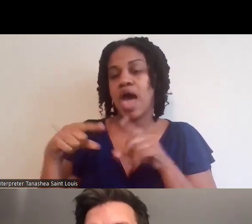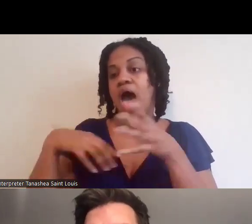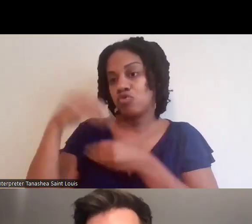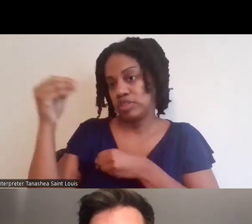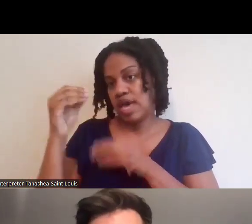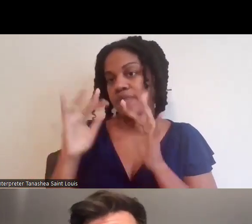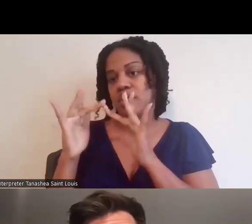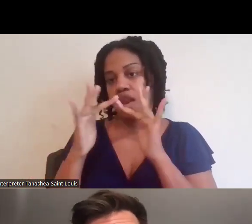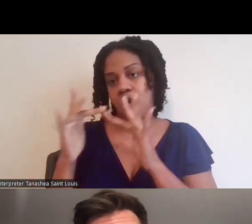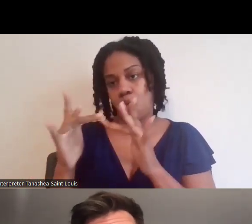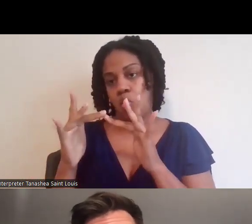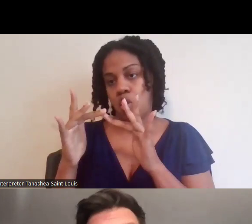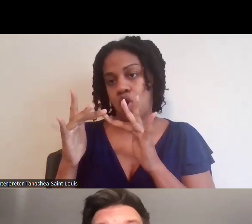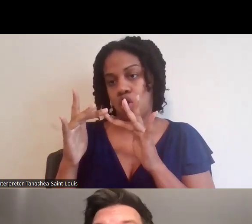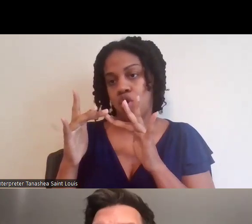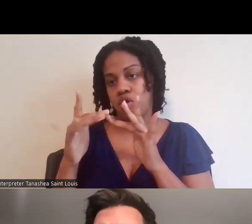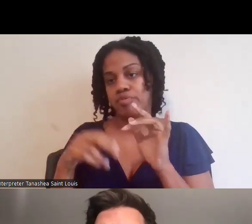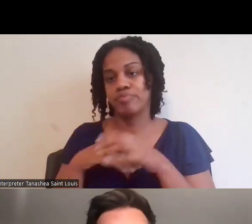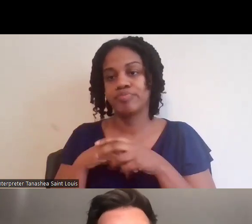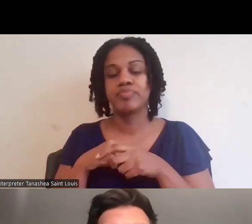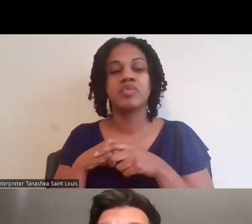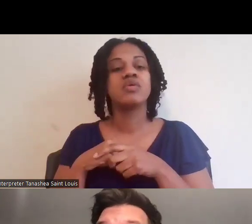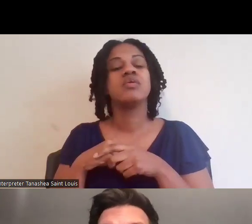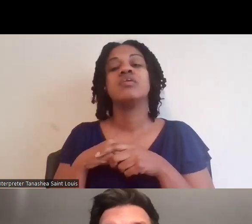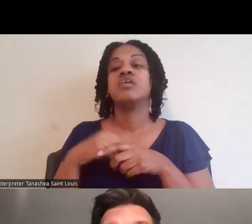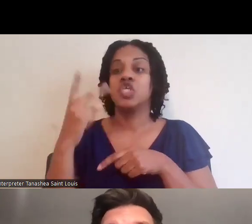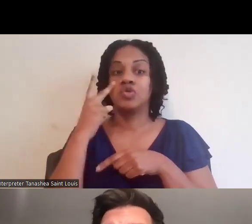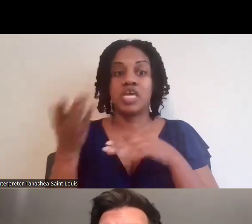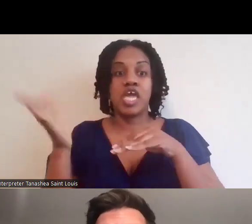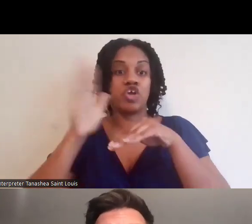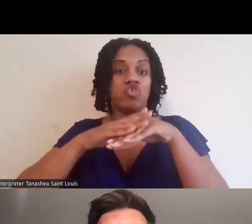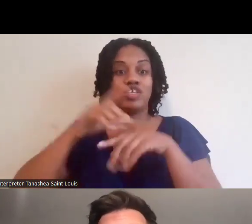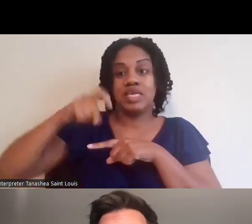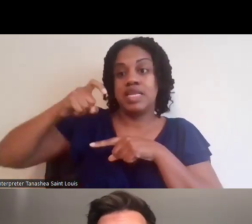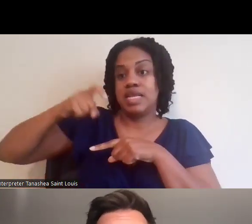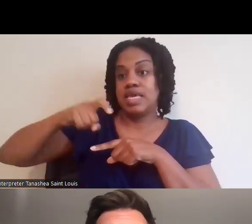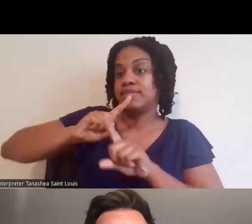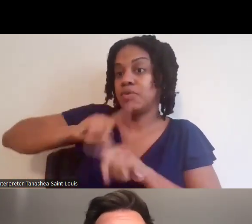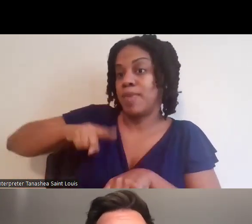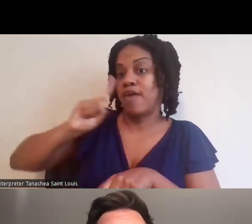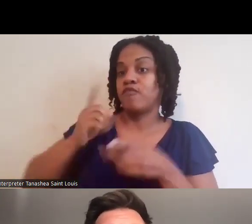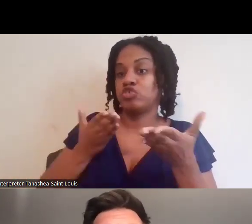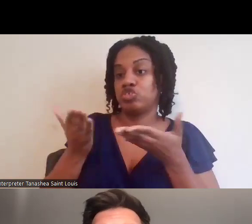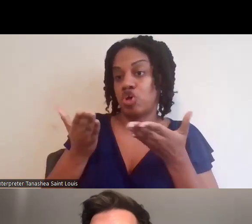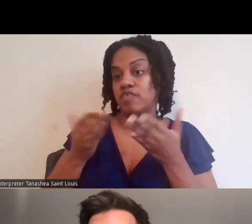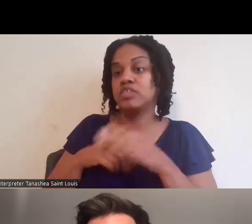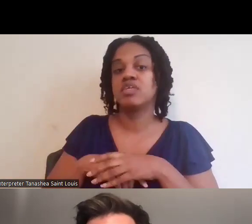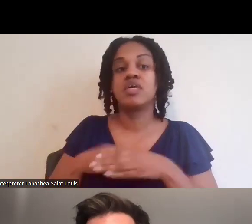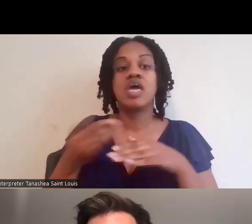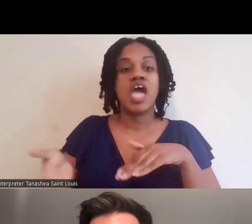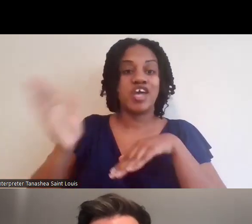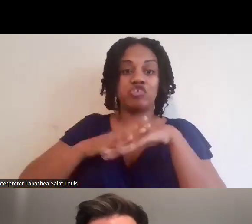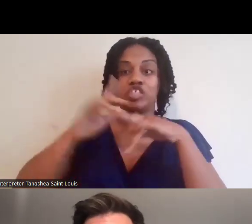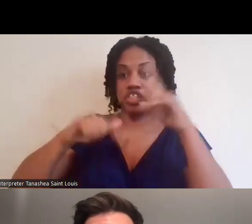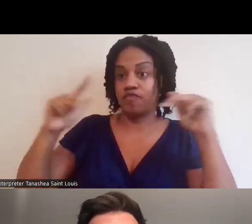of the network, outside of the California Aging Network. We're seeing an increase in need and demand for services. We're seeing increasing